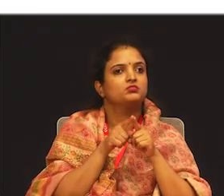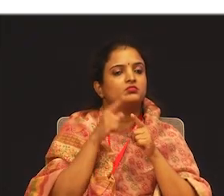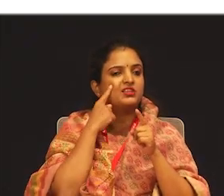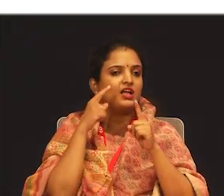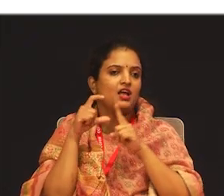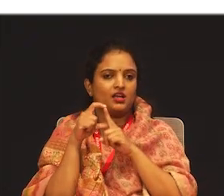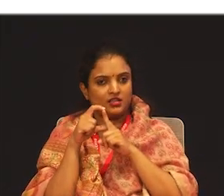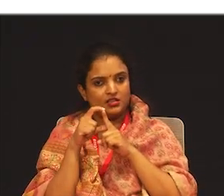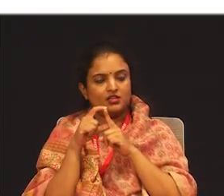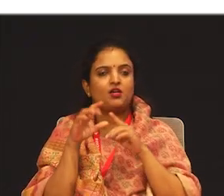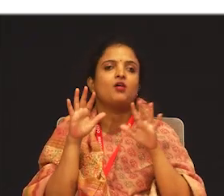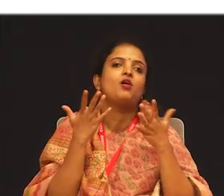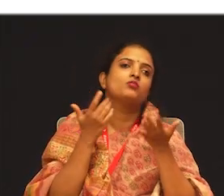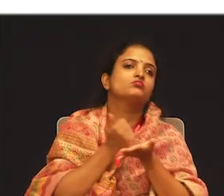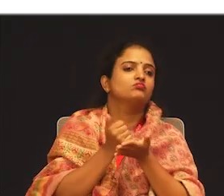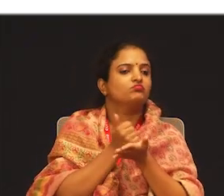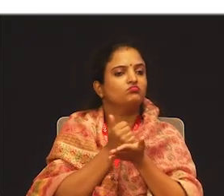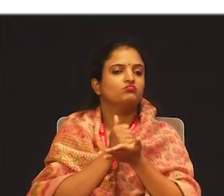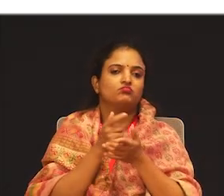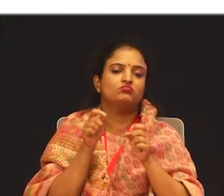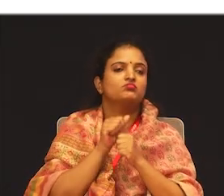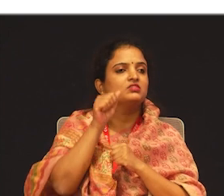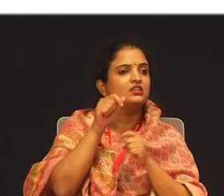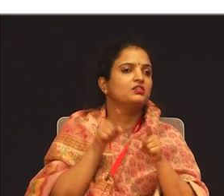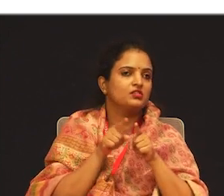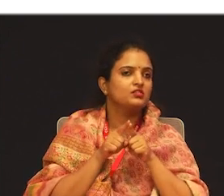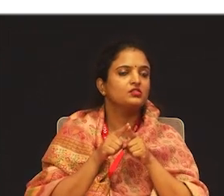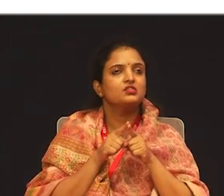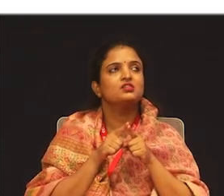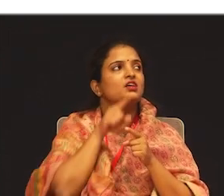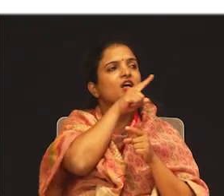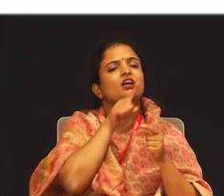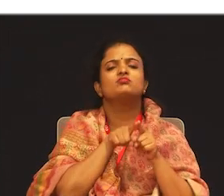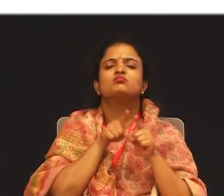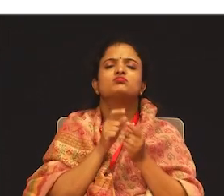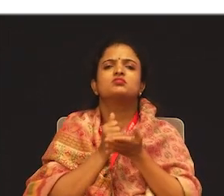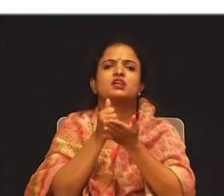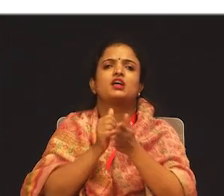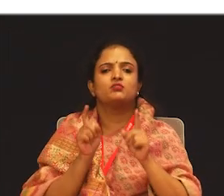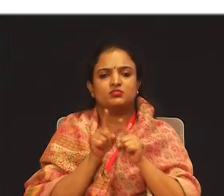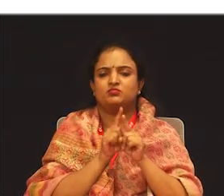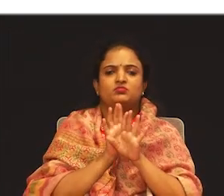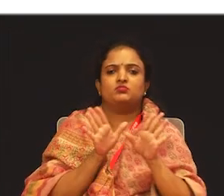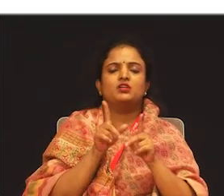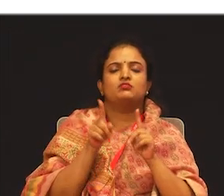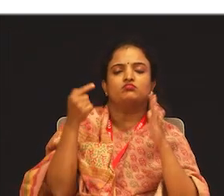identification and certification process. So PRASHAST just helps us in making a